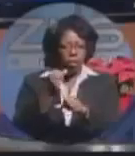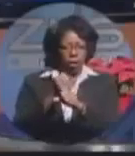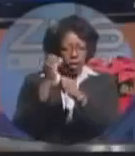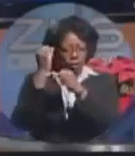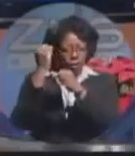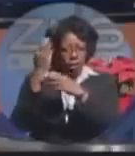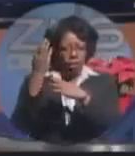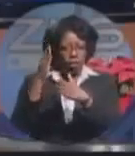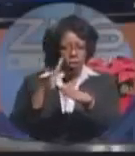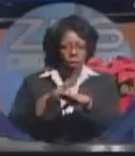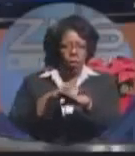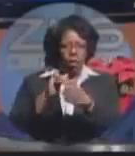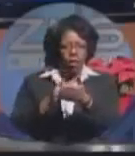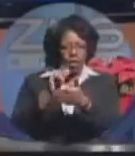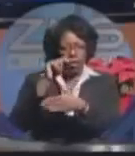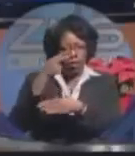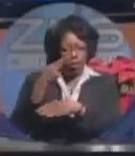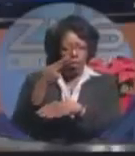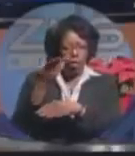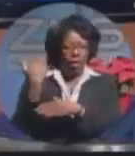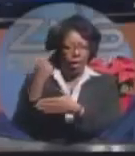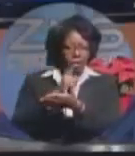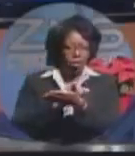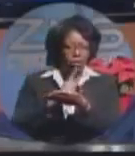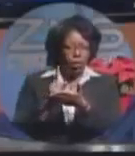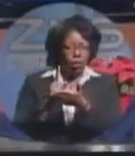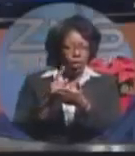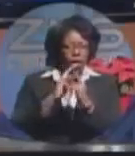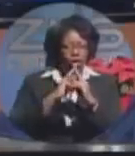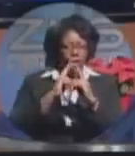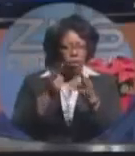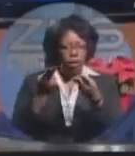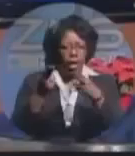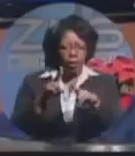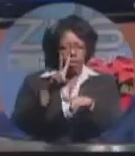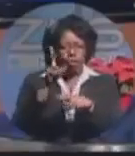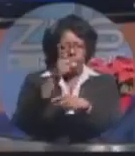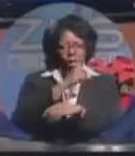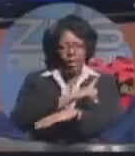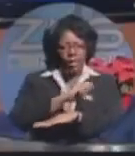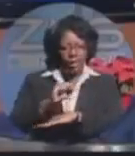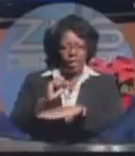BEC's plant on Thursday of last week. However, it reportedly took place 2 days earlier.